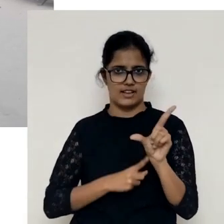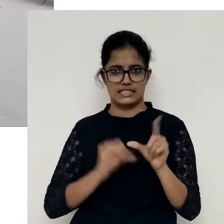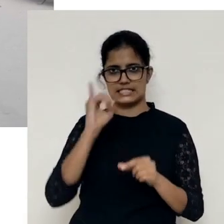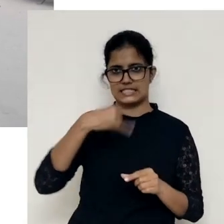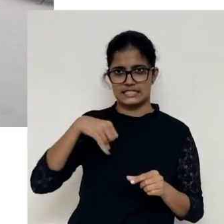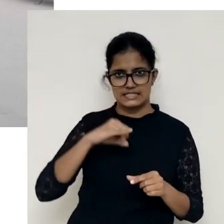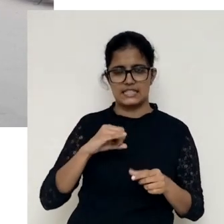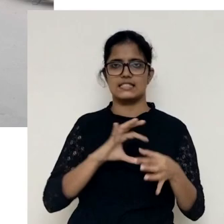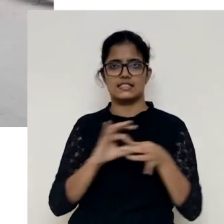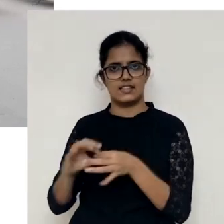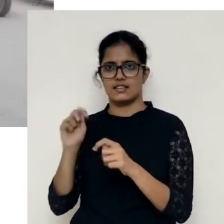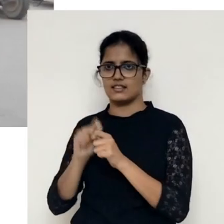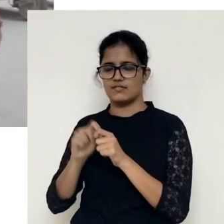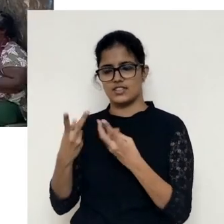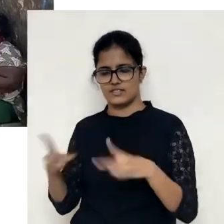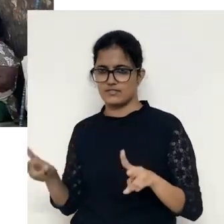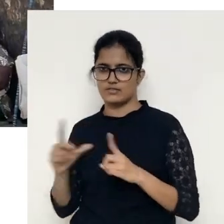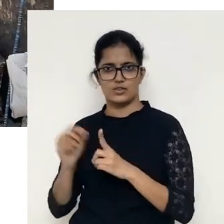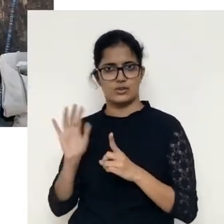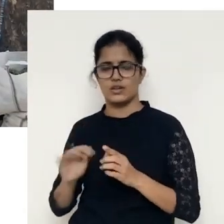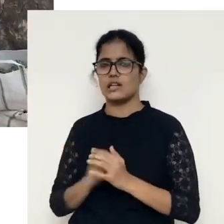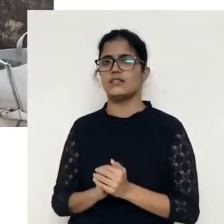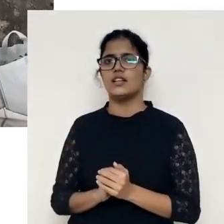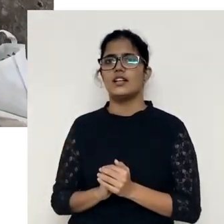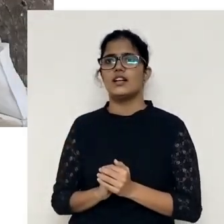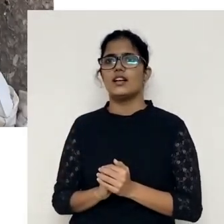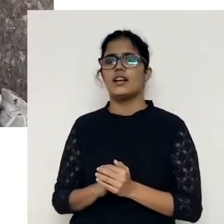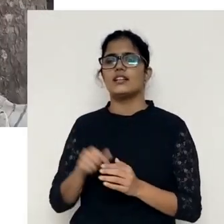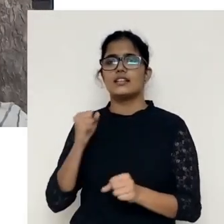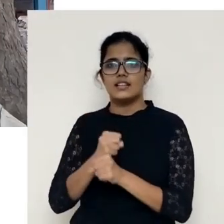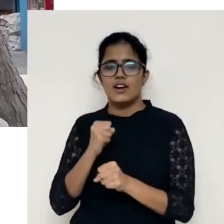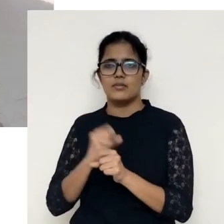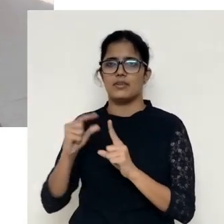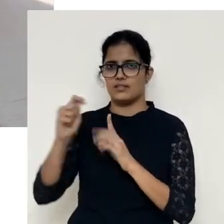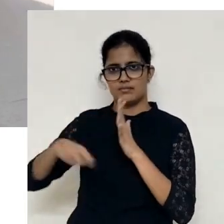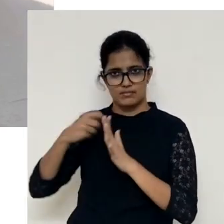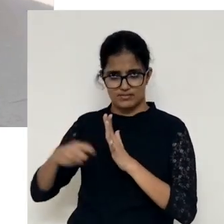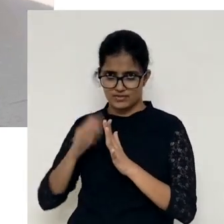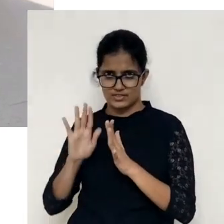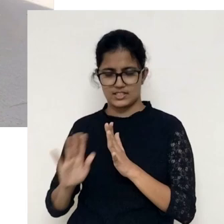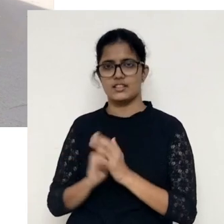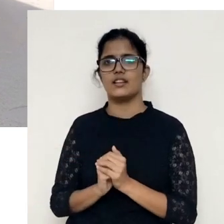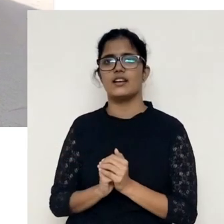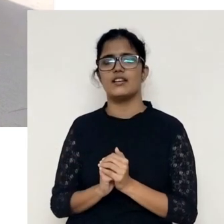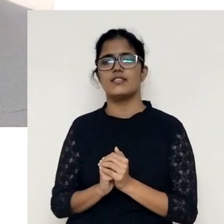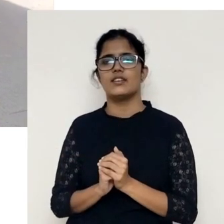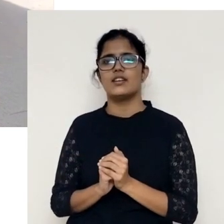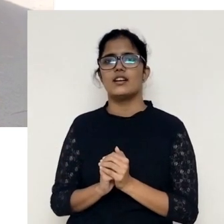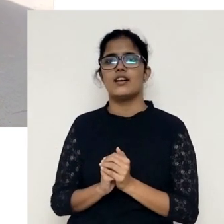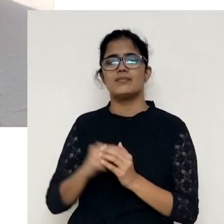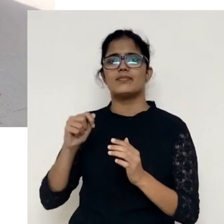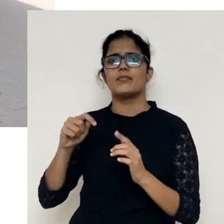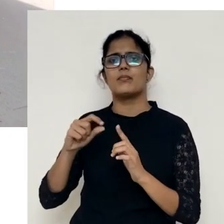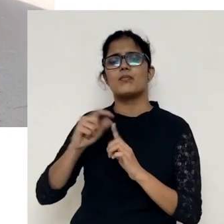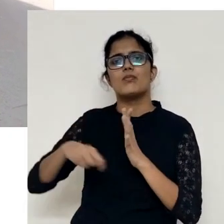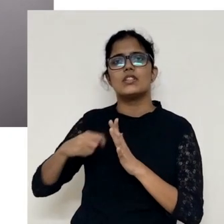Anganwadis in the area. Anganwadis are government recognized bodies, which is primarily a scheme by the